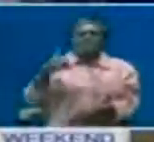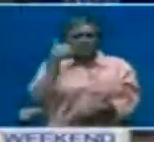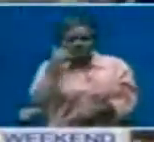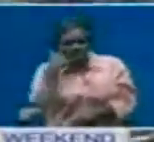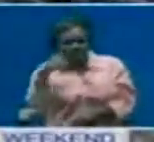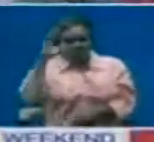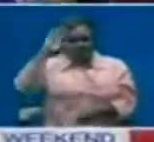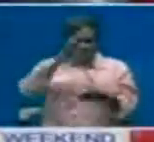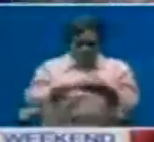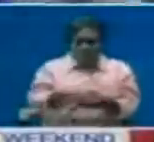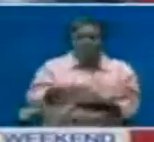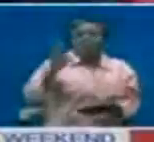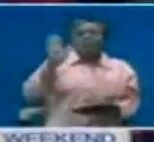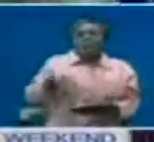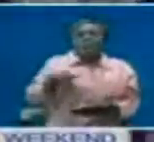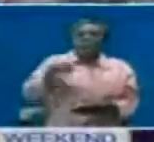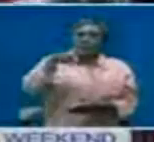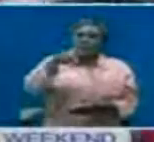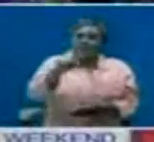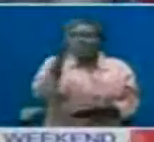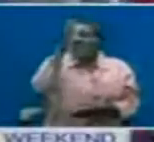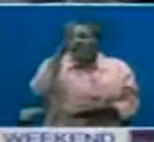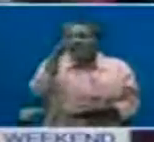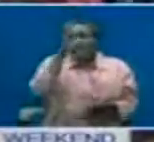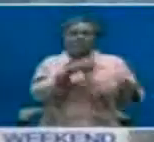Some believe it's because women are more likely to cheat on their